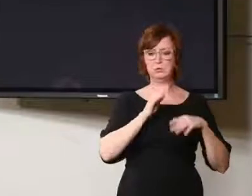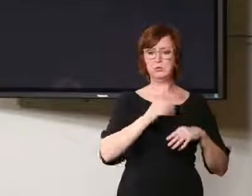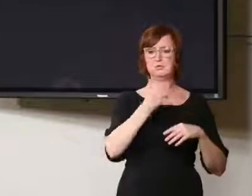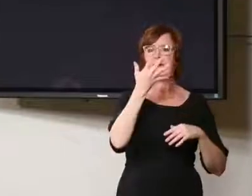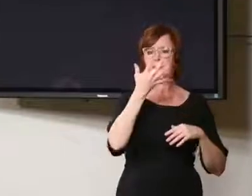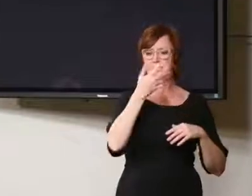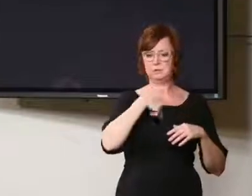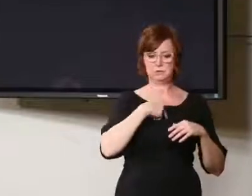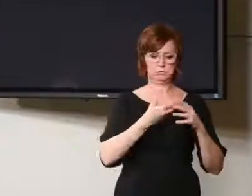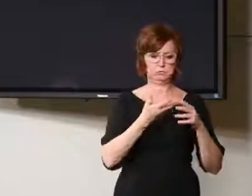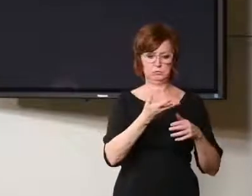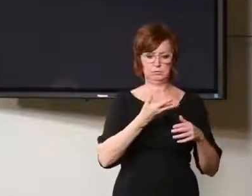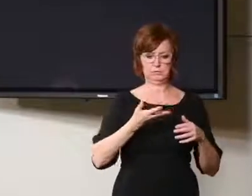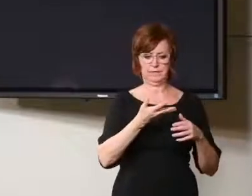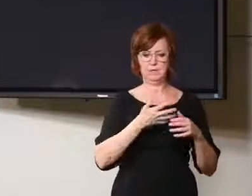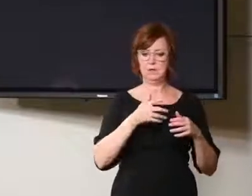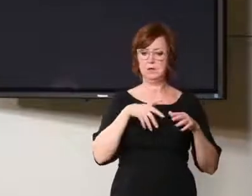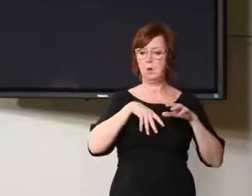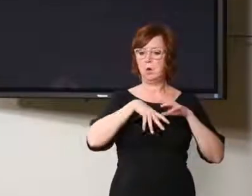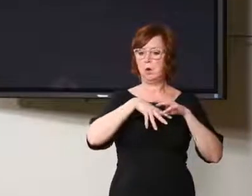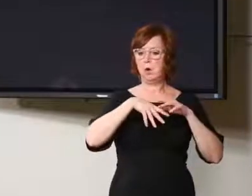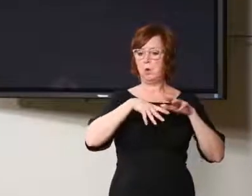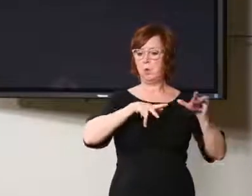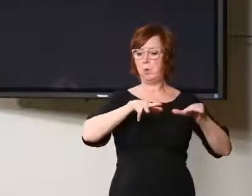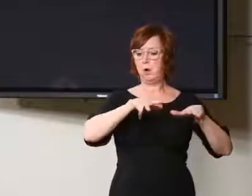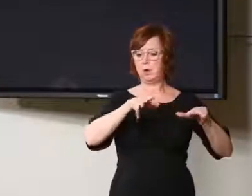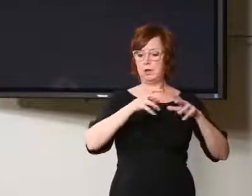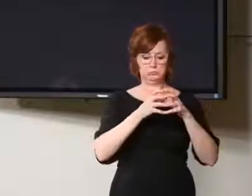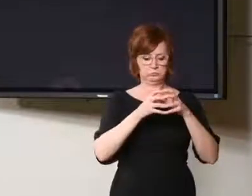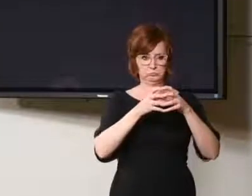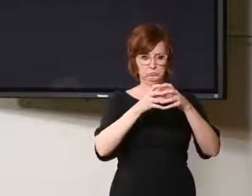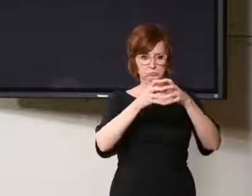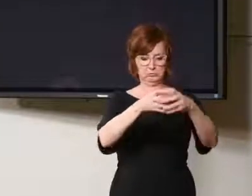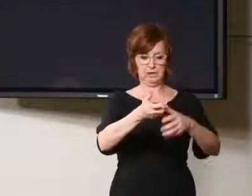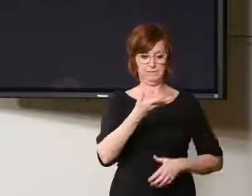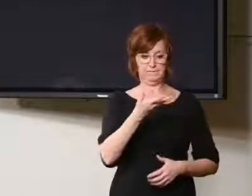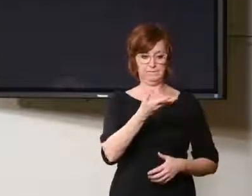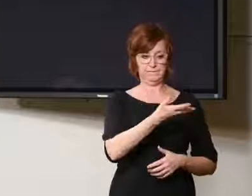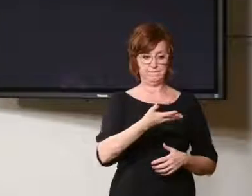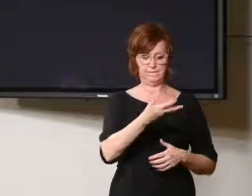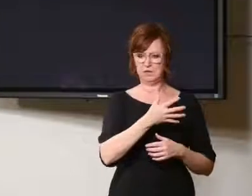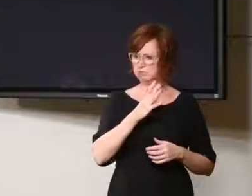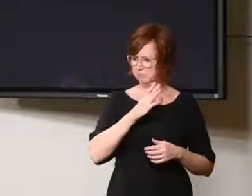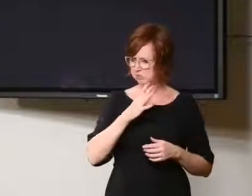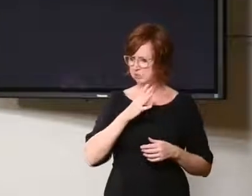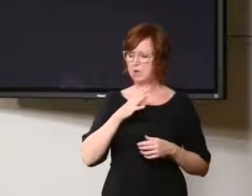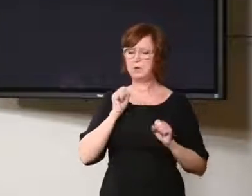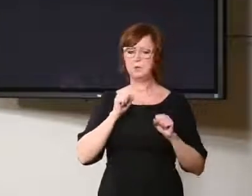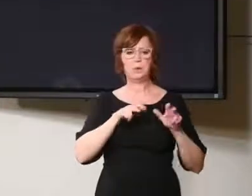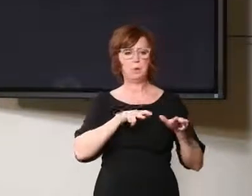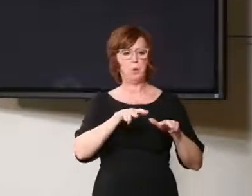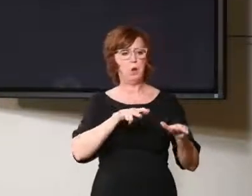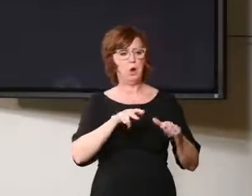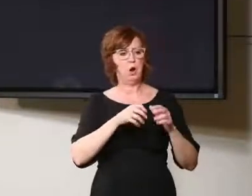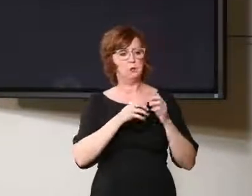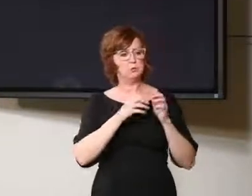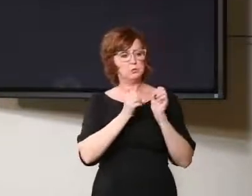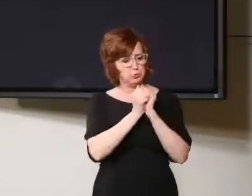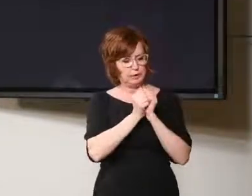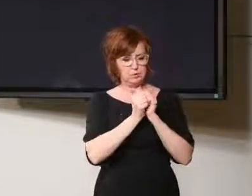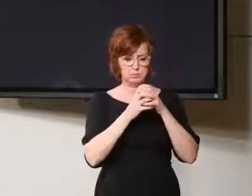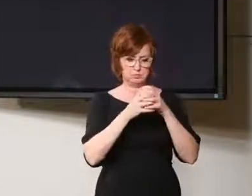have had questions, what if there's only 1 or 2 people in a household? What happens then? You can carefully choose to have 2 or